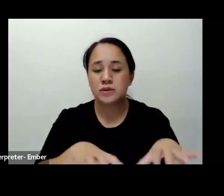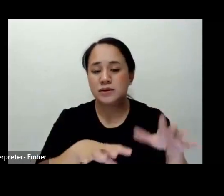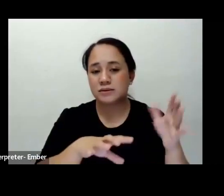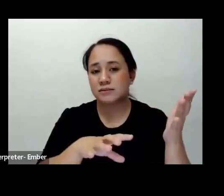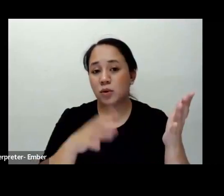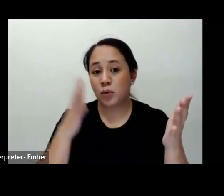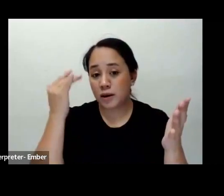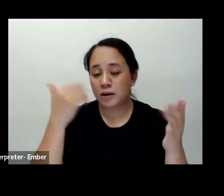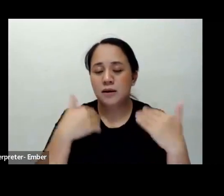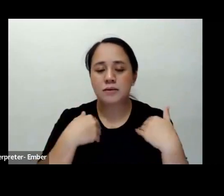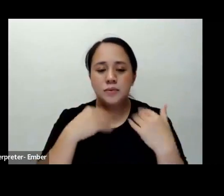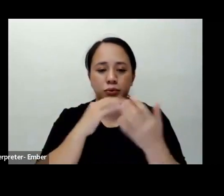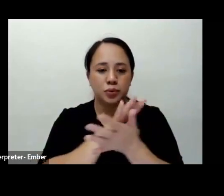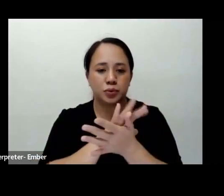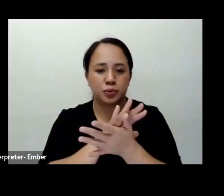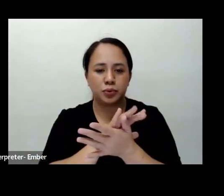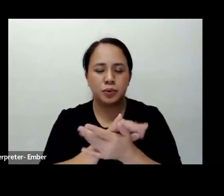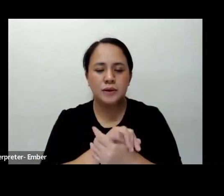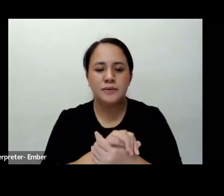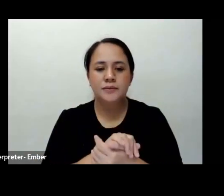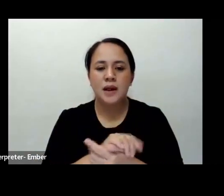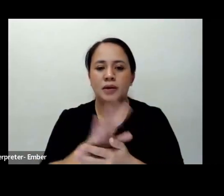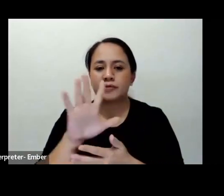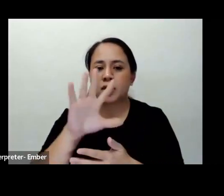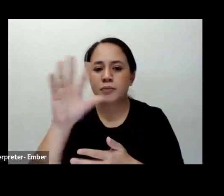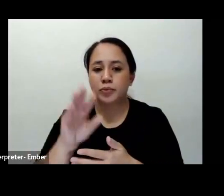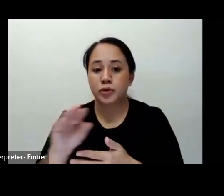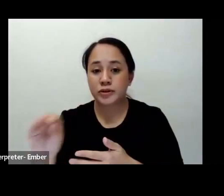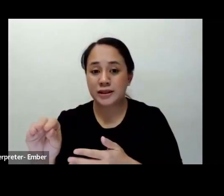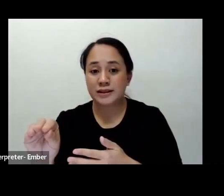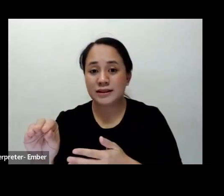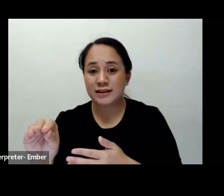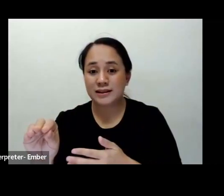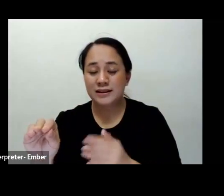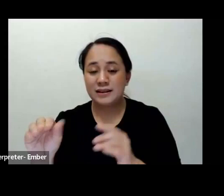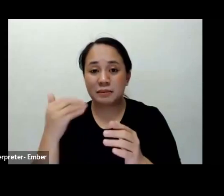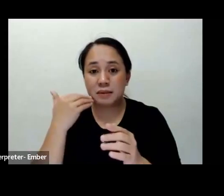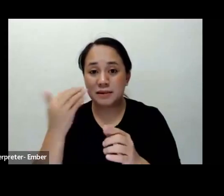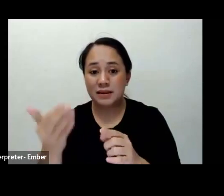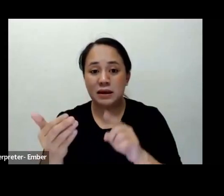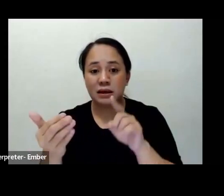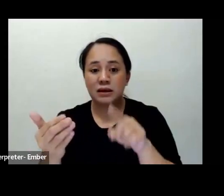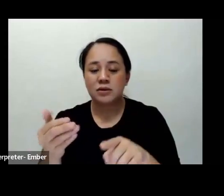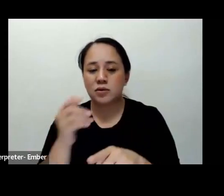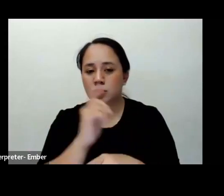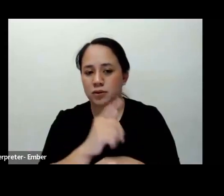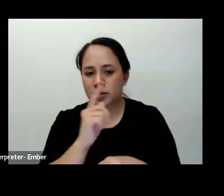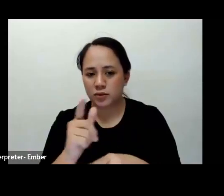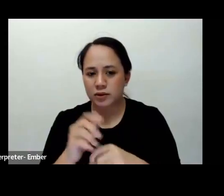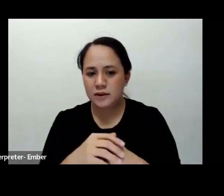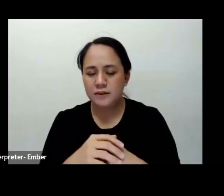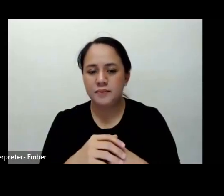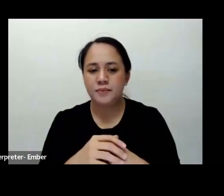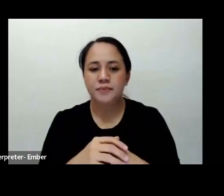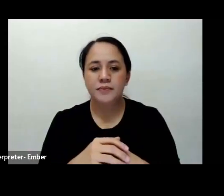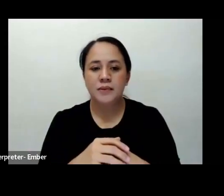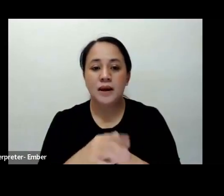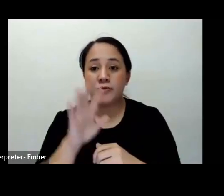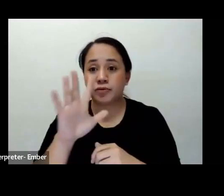COVID-19 took up 5% of mortalities in 2020. And that